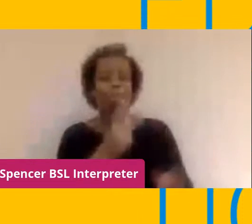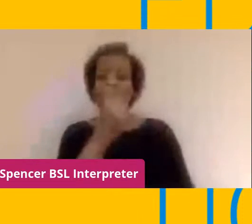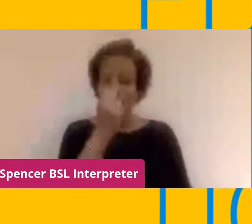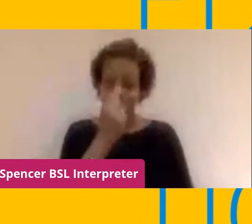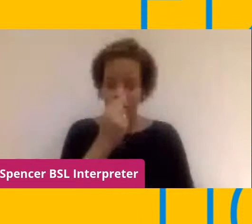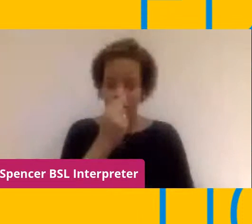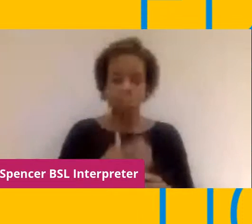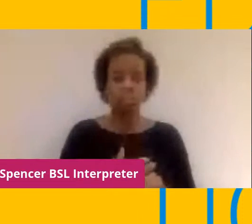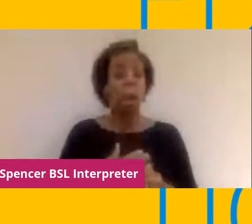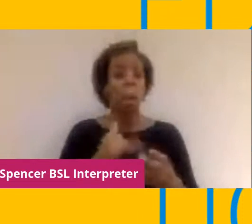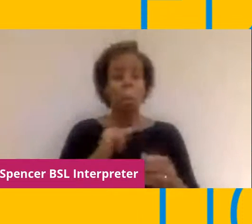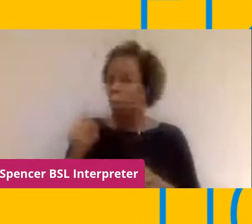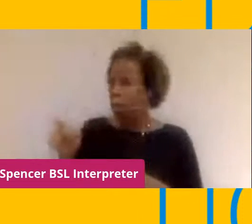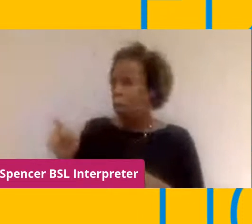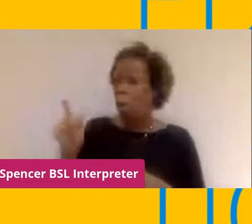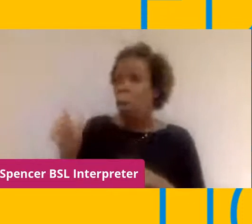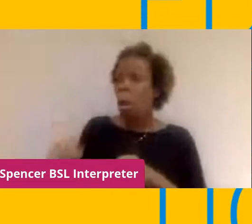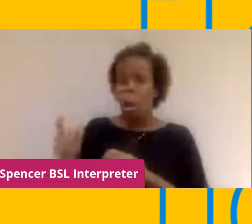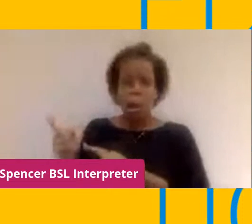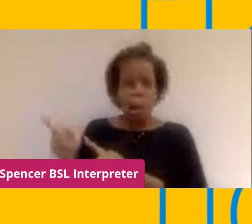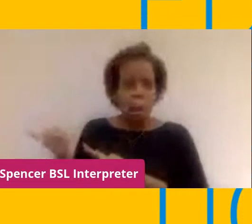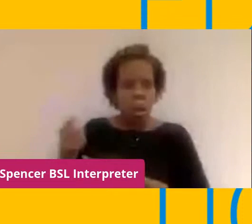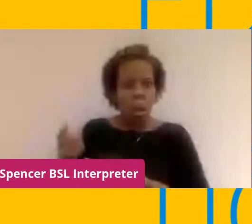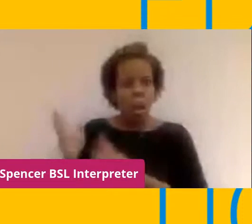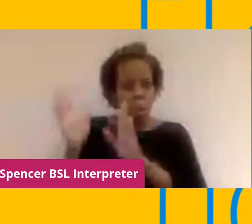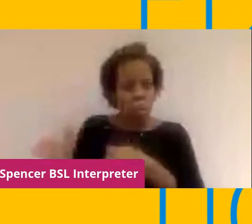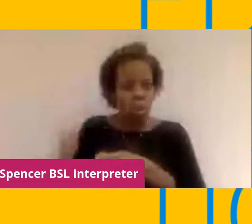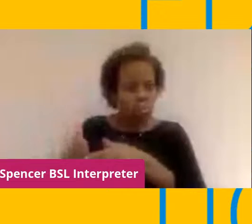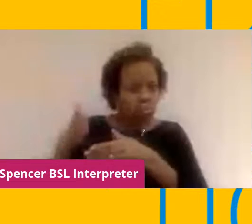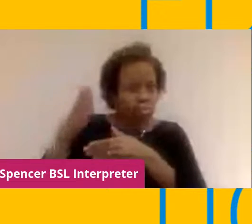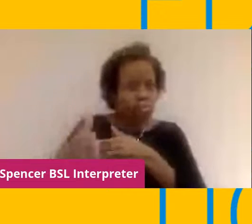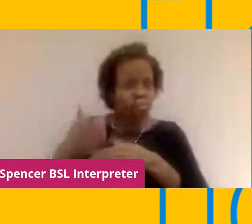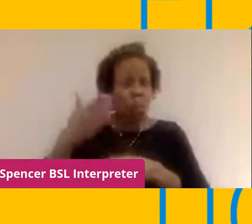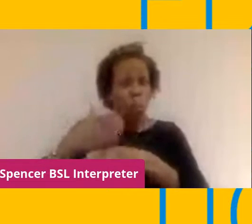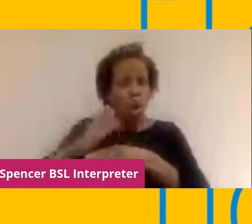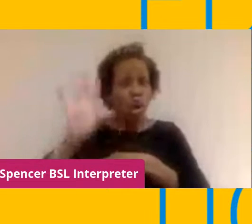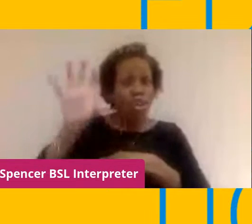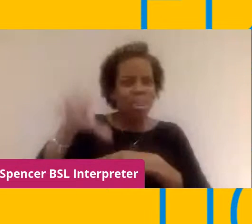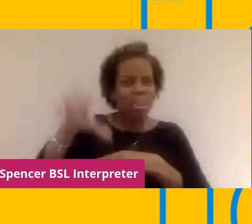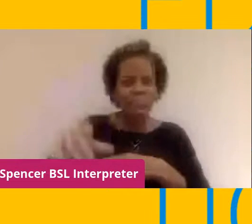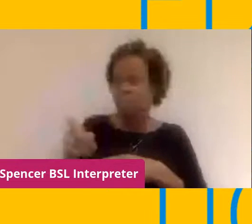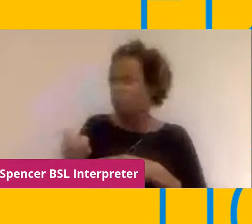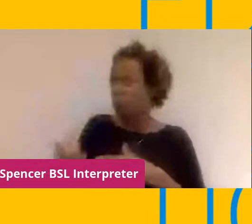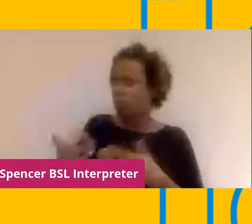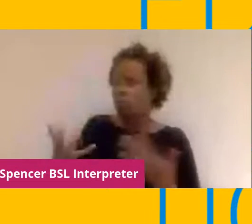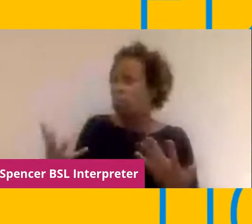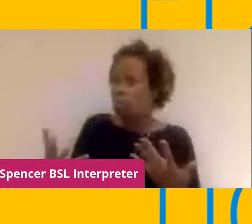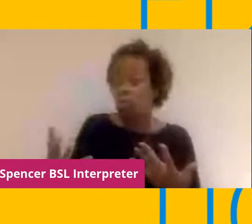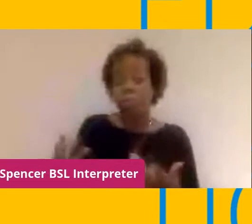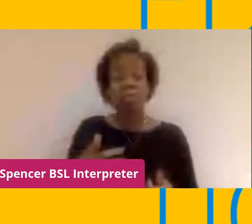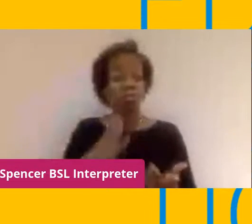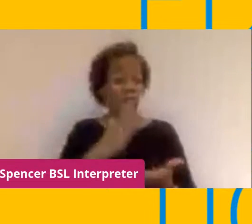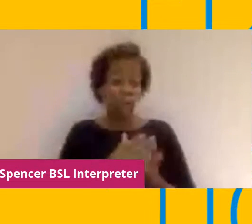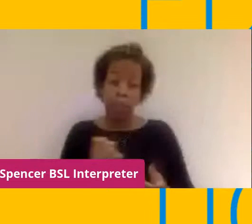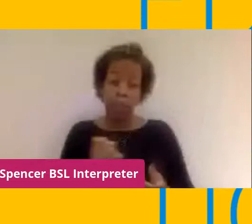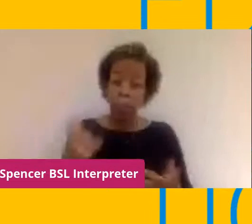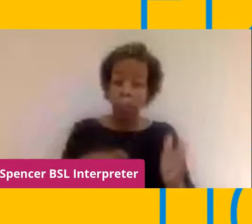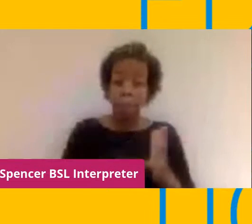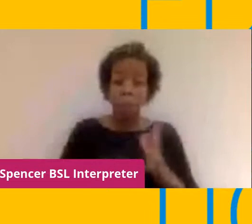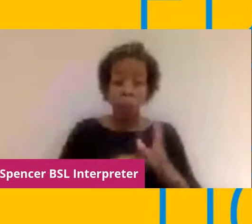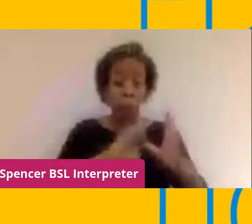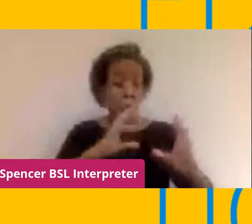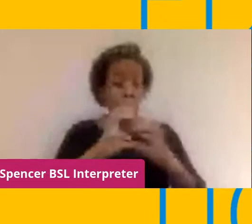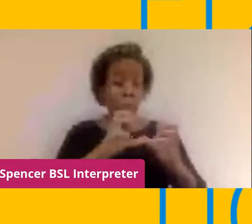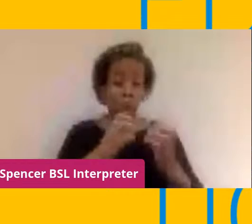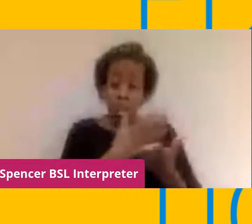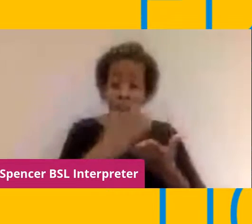travel into work when it's completely unnecessary. Because I think it's really important that that dialogue's going on and that these issues are being escalated. And I'll